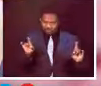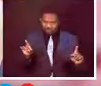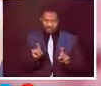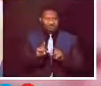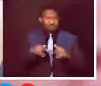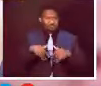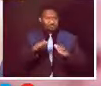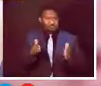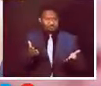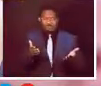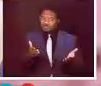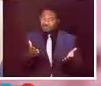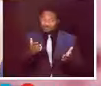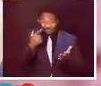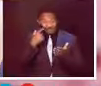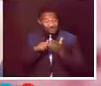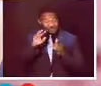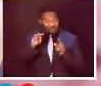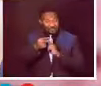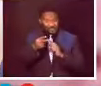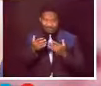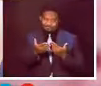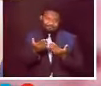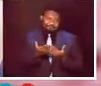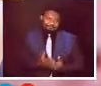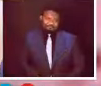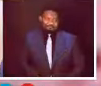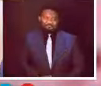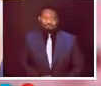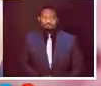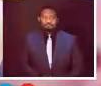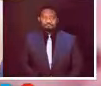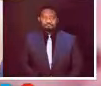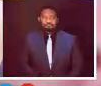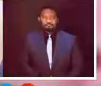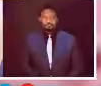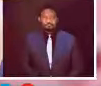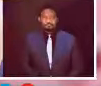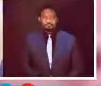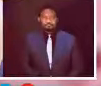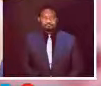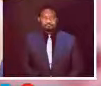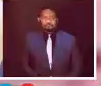you look at it from that perspective, it is simple. It is simple. So